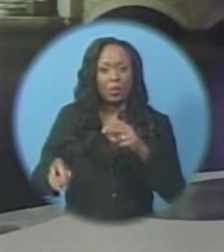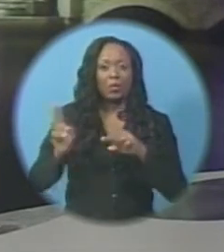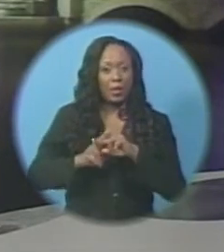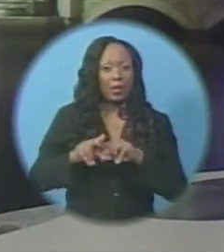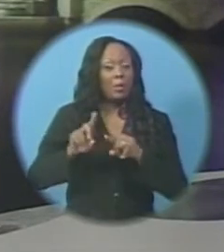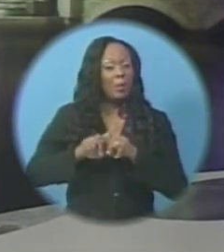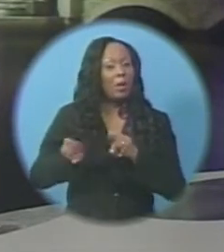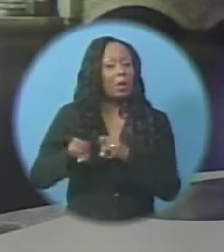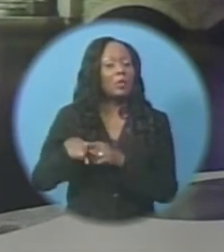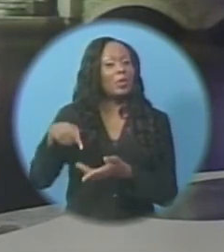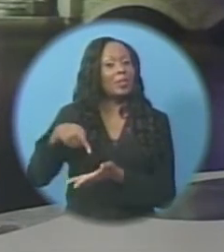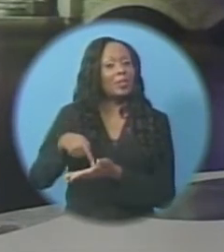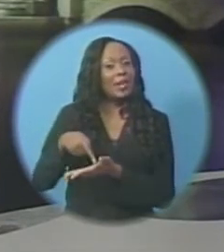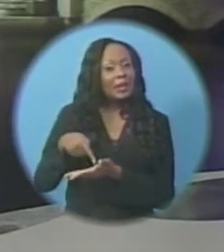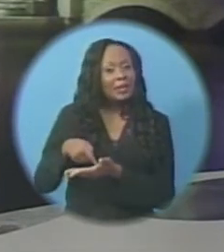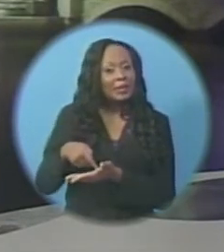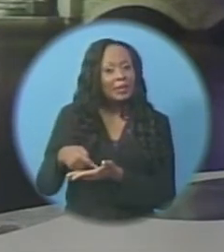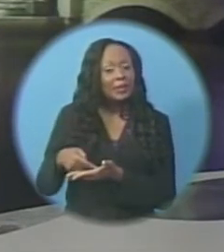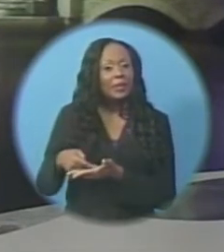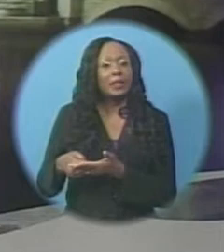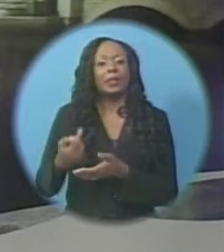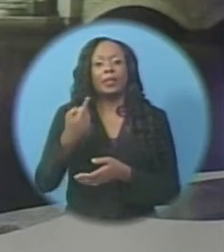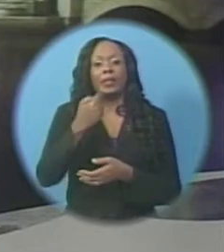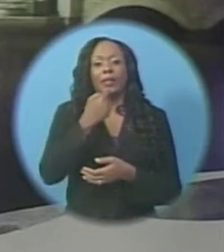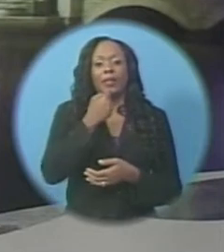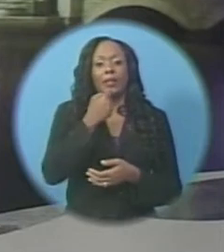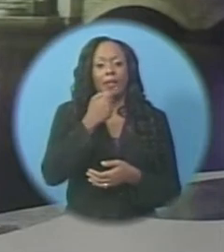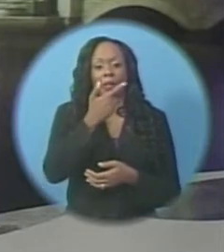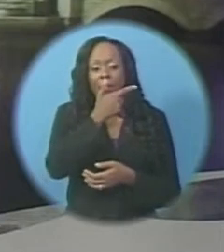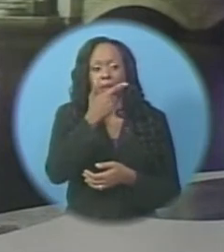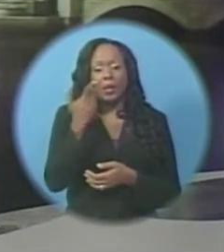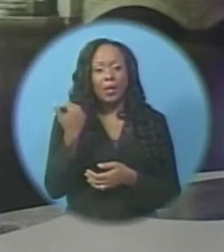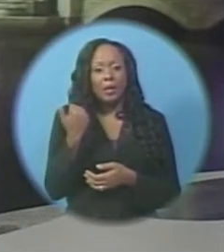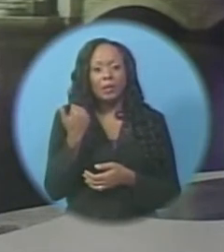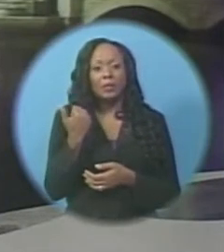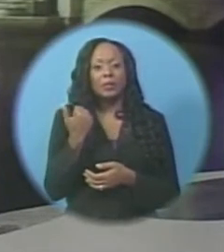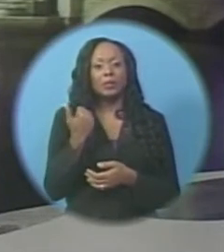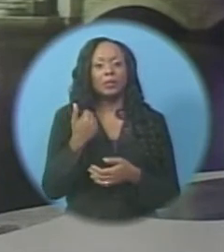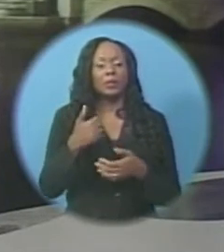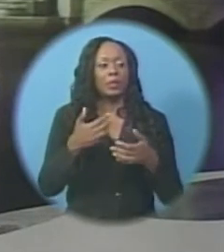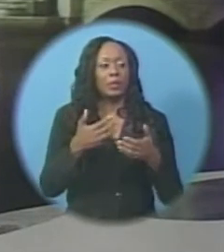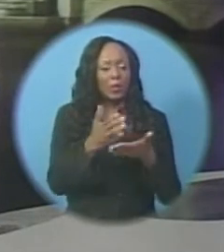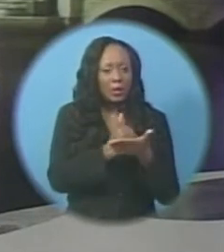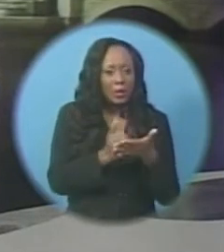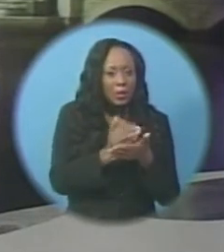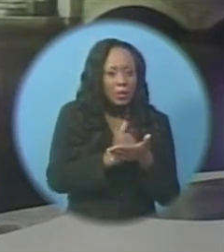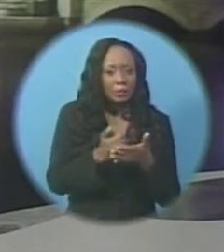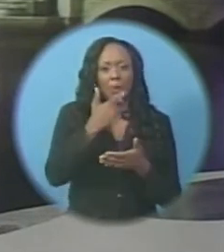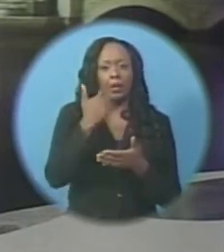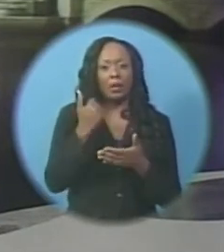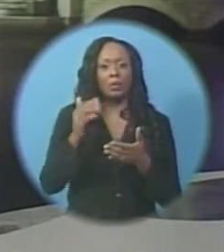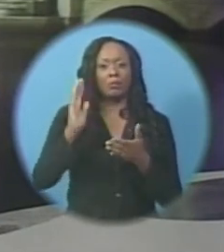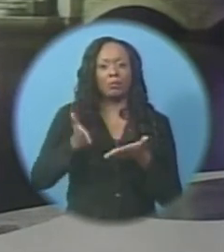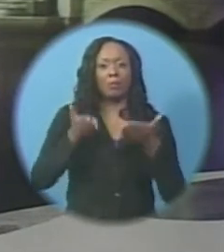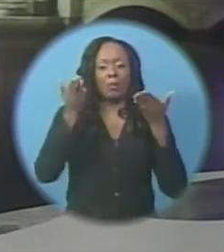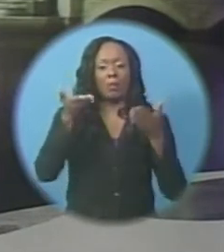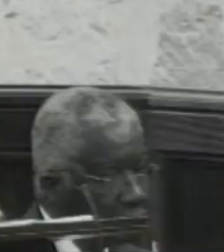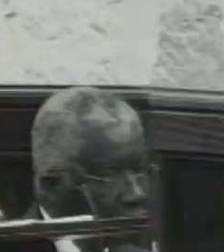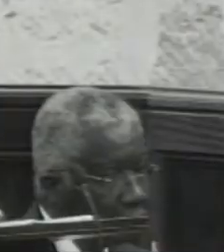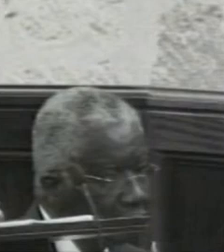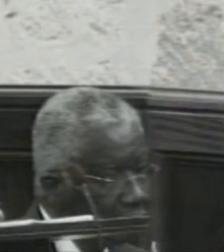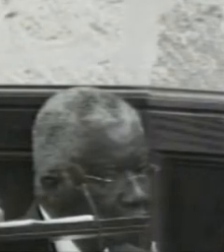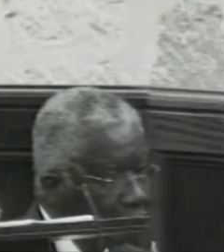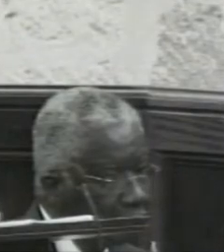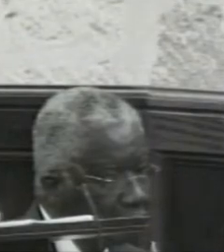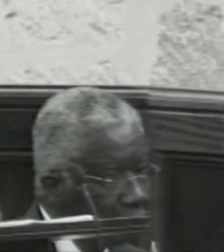to the increase in revenue, Mr. Sinclair says it was due to the successful measures outlined in last year's budget. Total